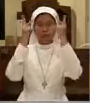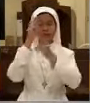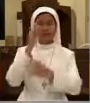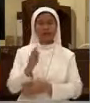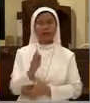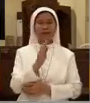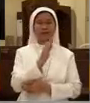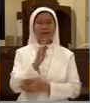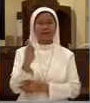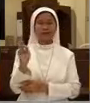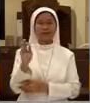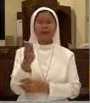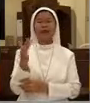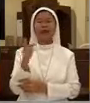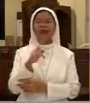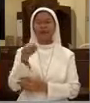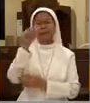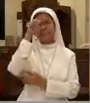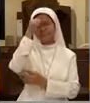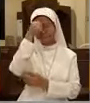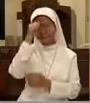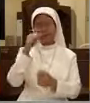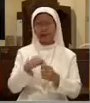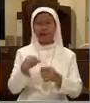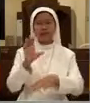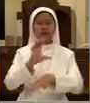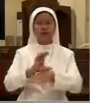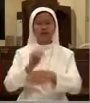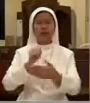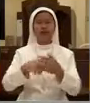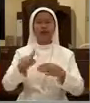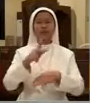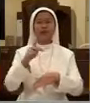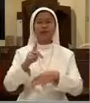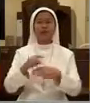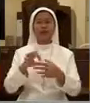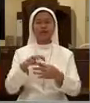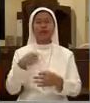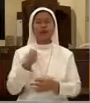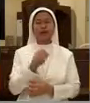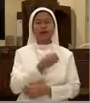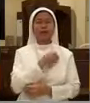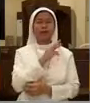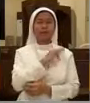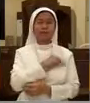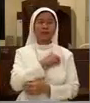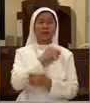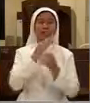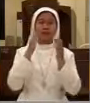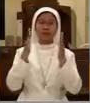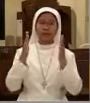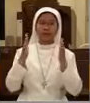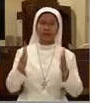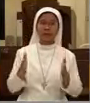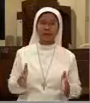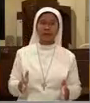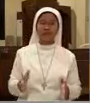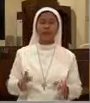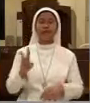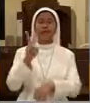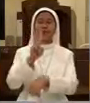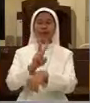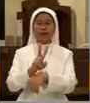they have been reminding the church in the Philippines of our missionary